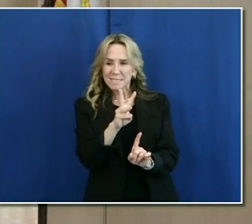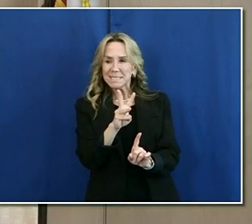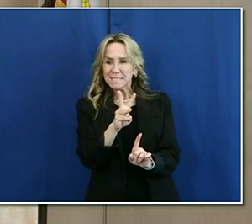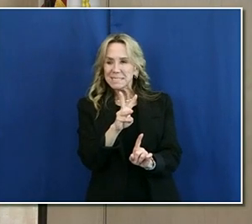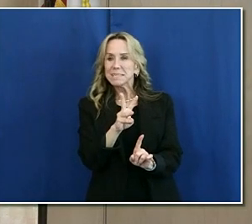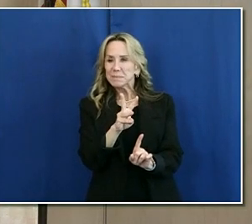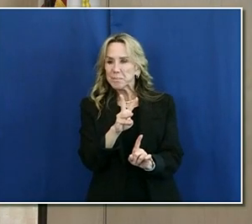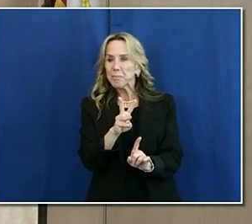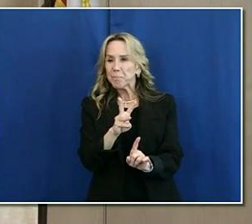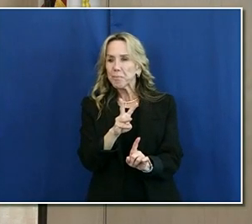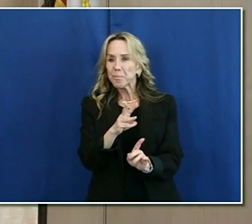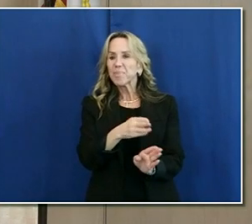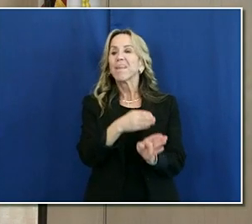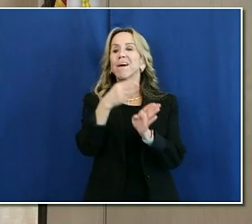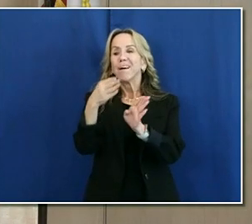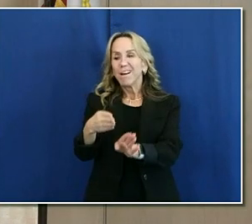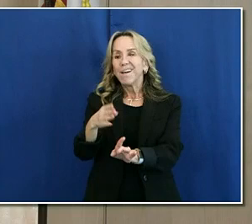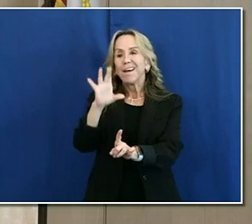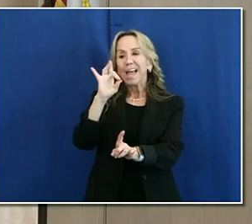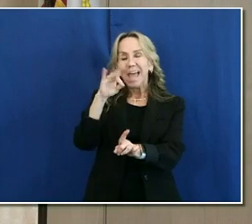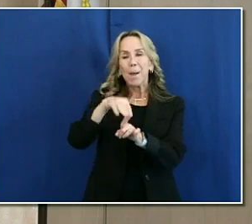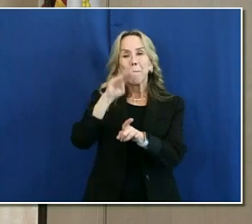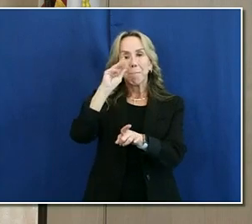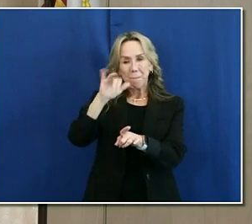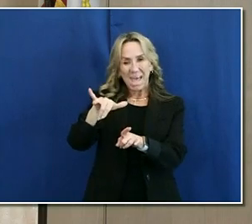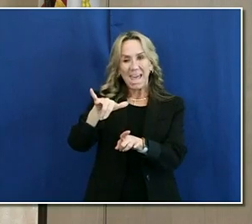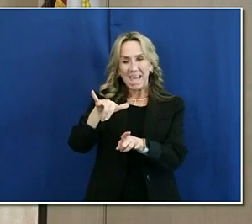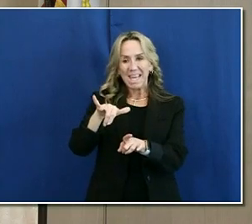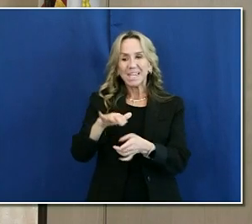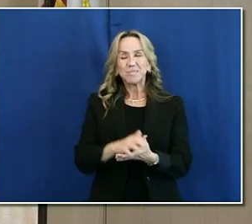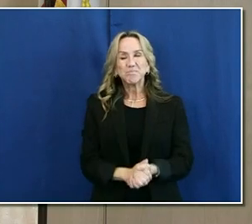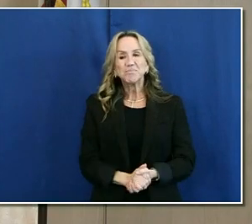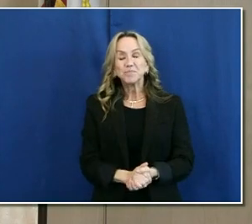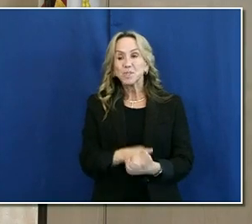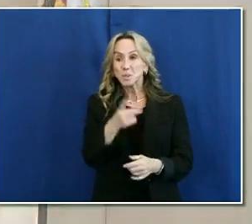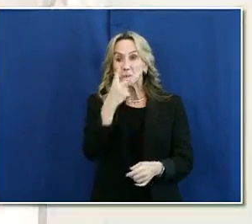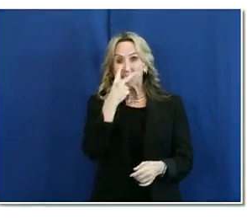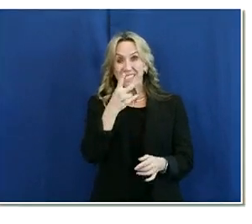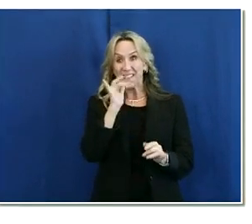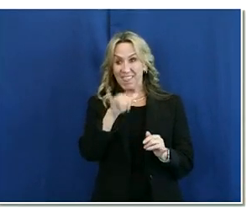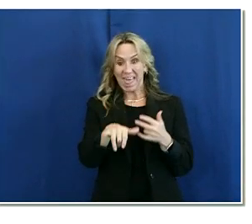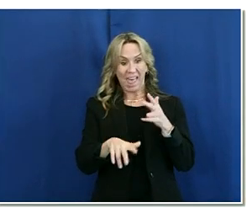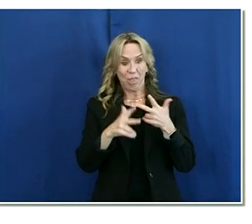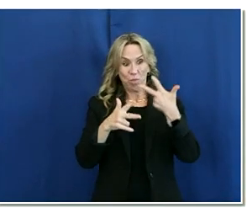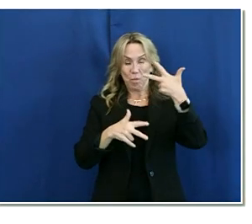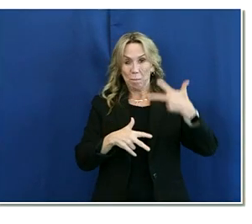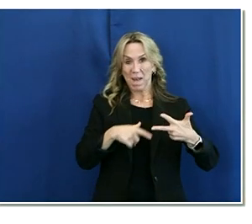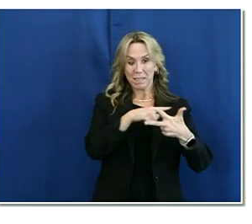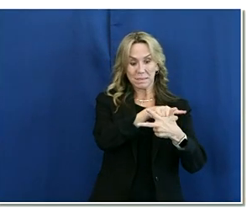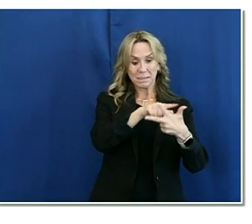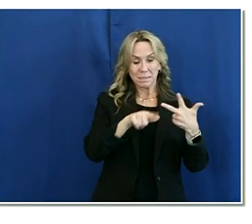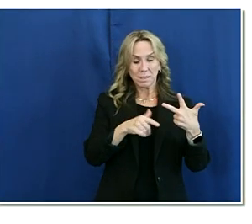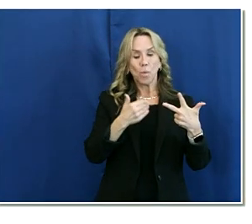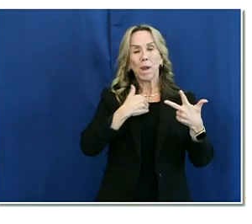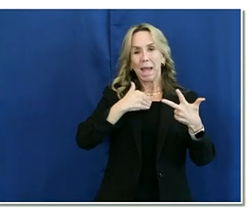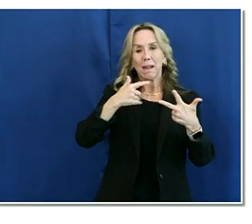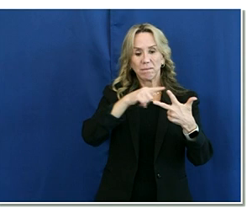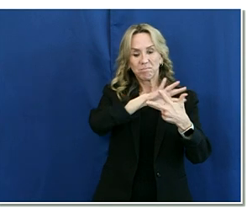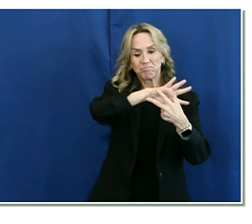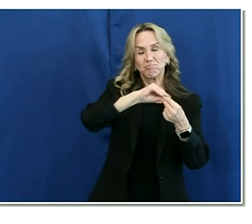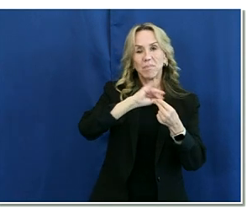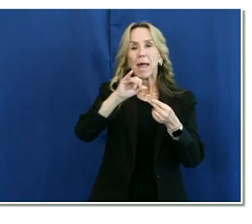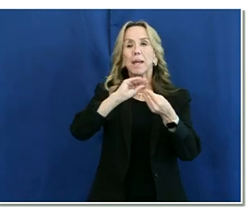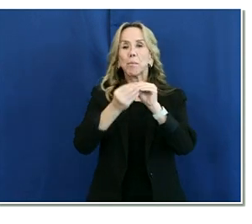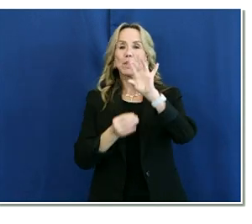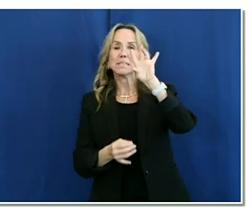Yeah, and then 8 in May. So we came up with the number 7 as